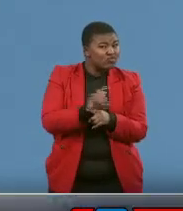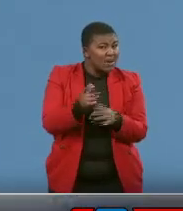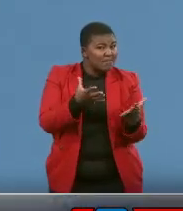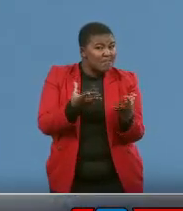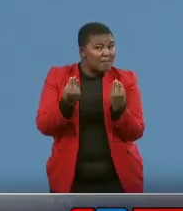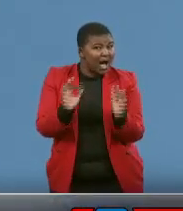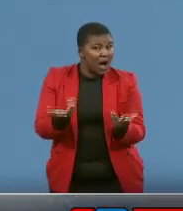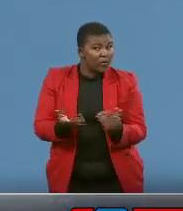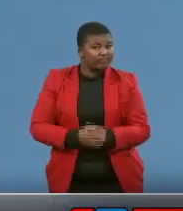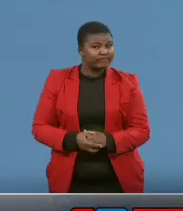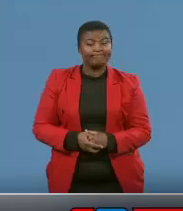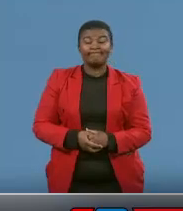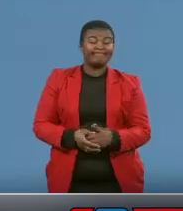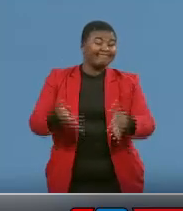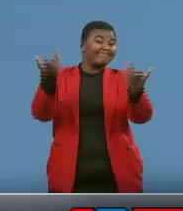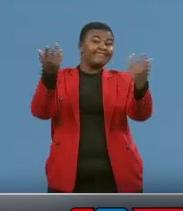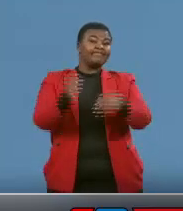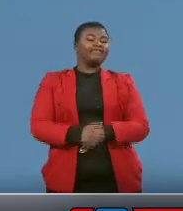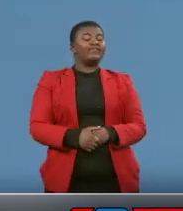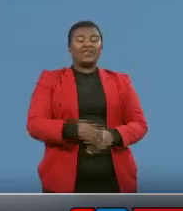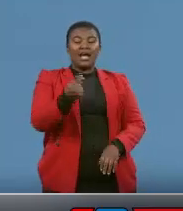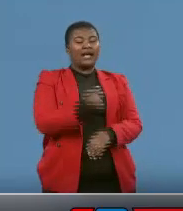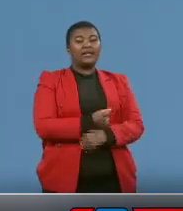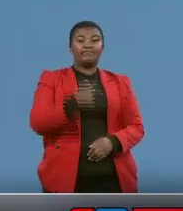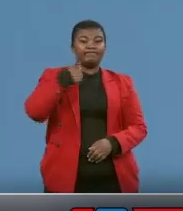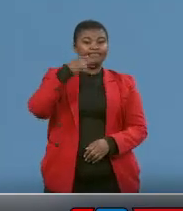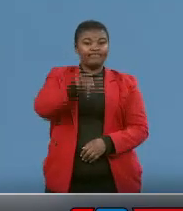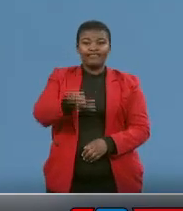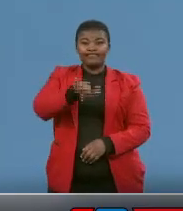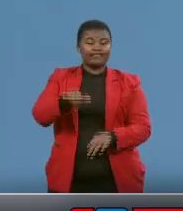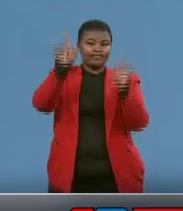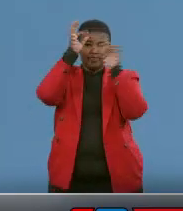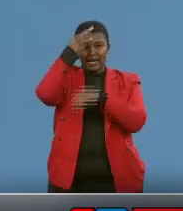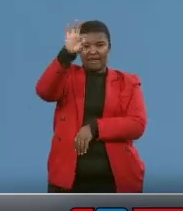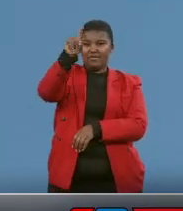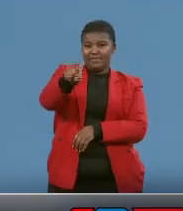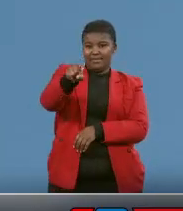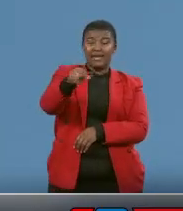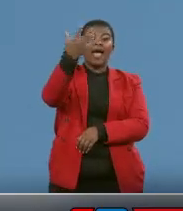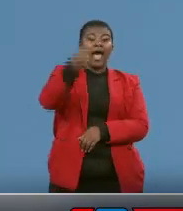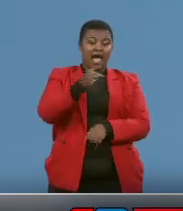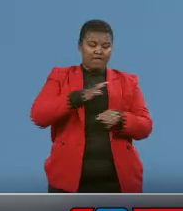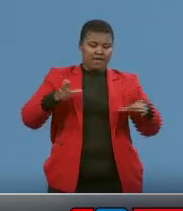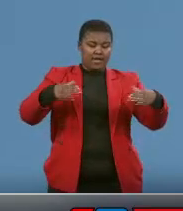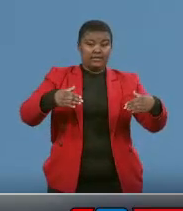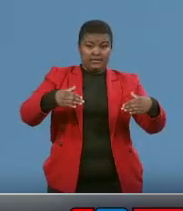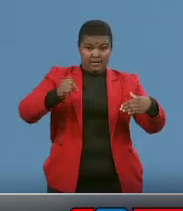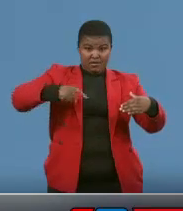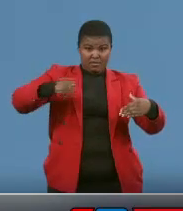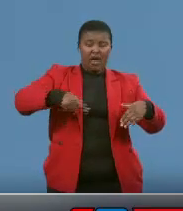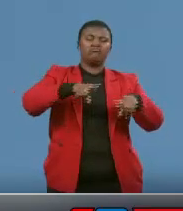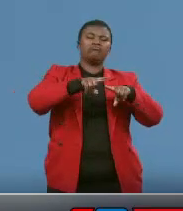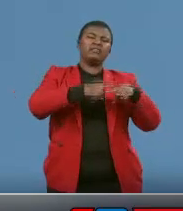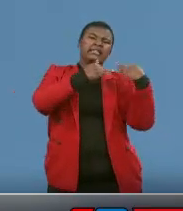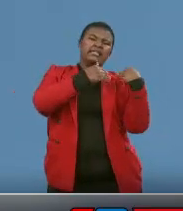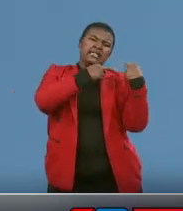Unfortunately, we have to wait for government. There is a council that sits with Department of Sports, Arts and Culture. It's there. It